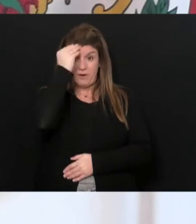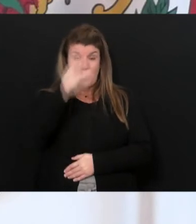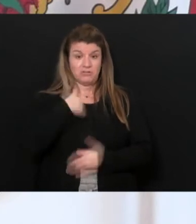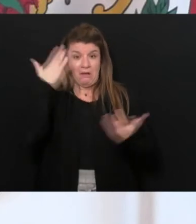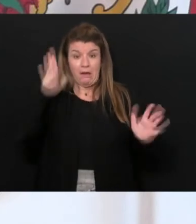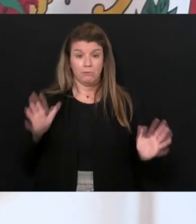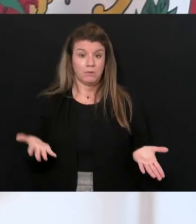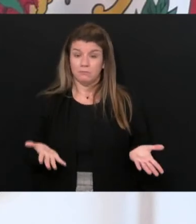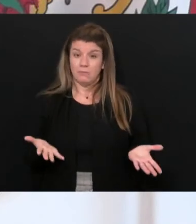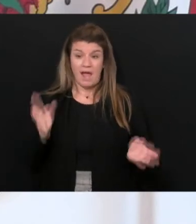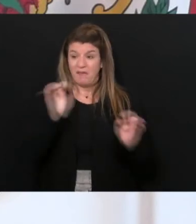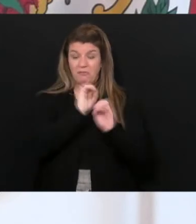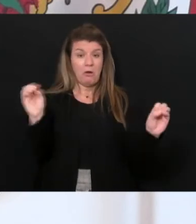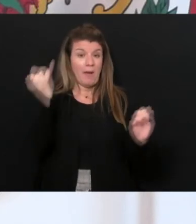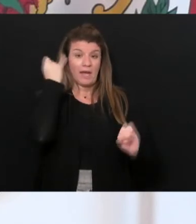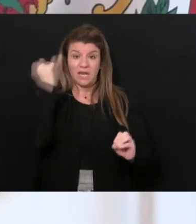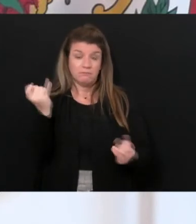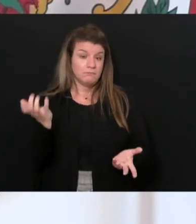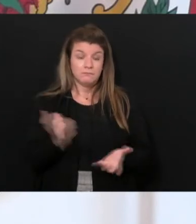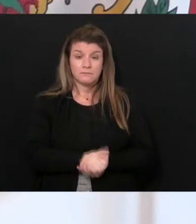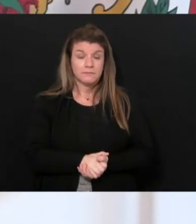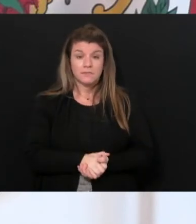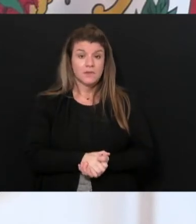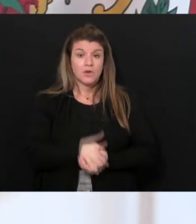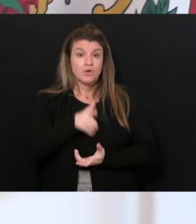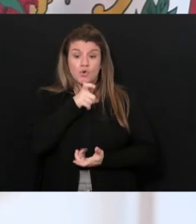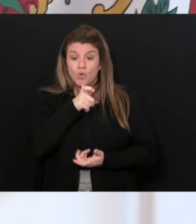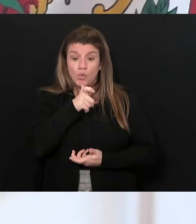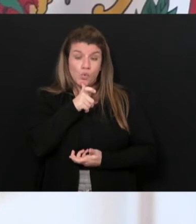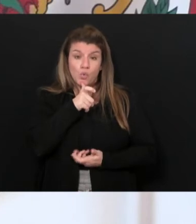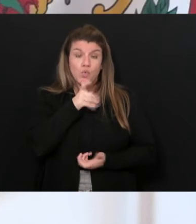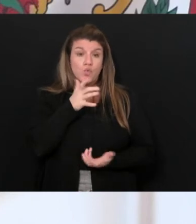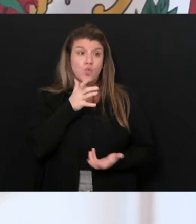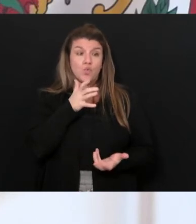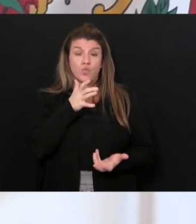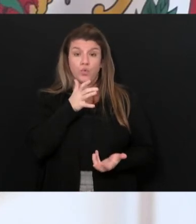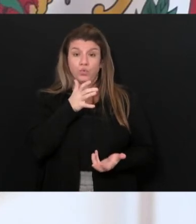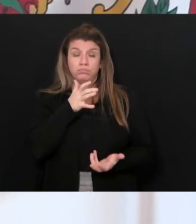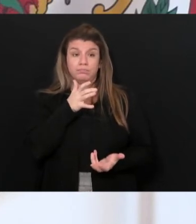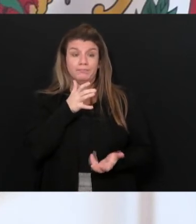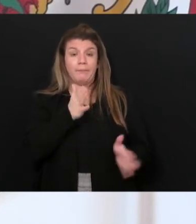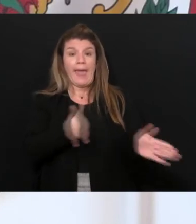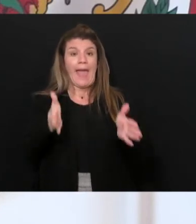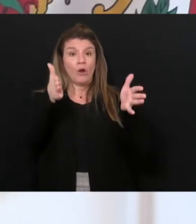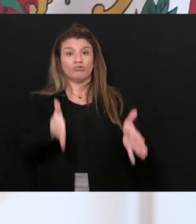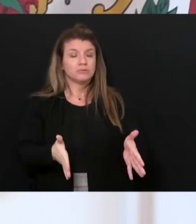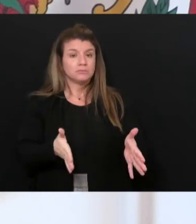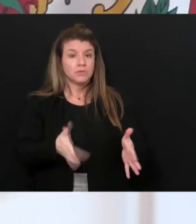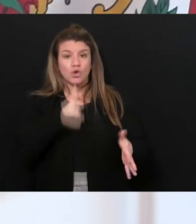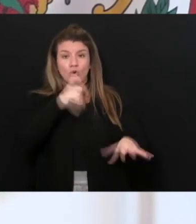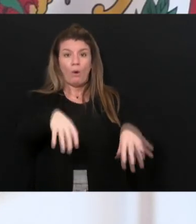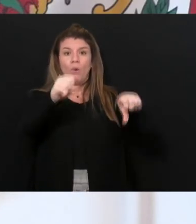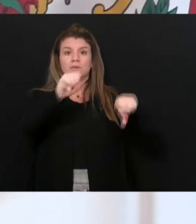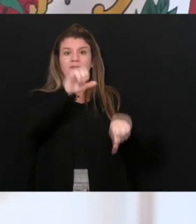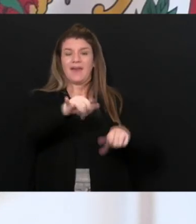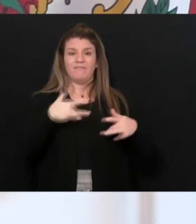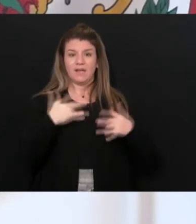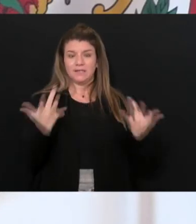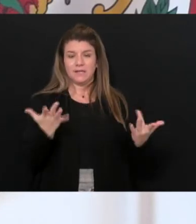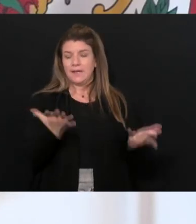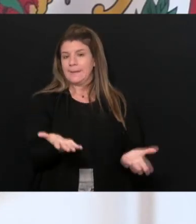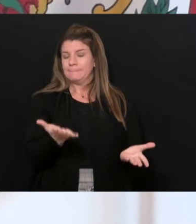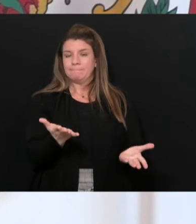I have no idea. Who was the planners or put it all together and all this stuff.